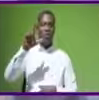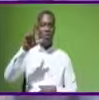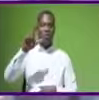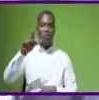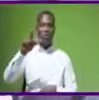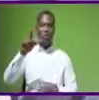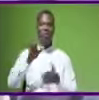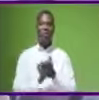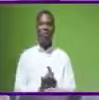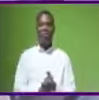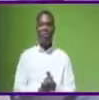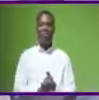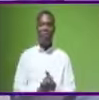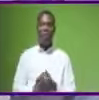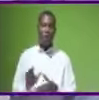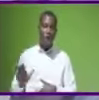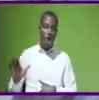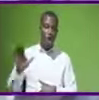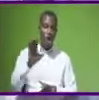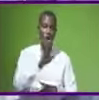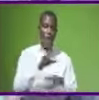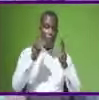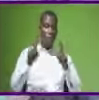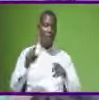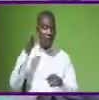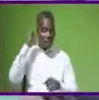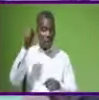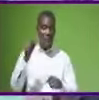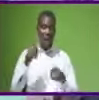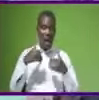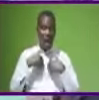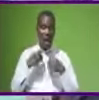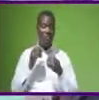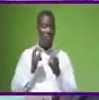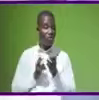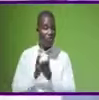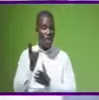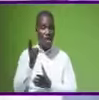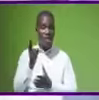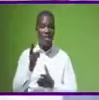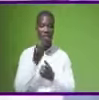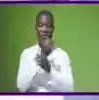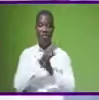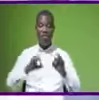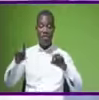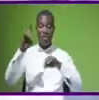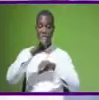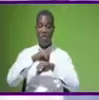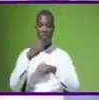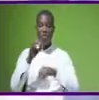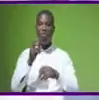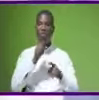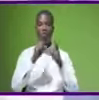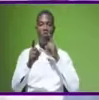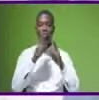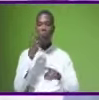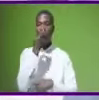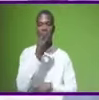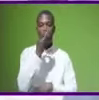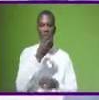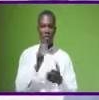say, all persons shall have the right of freedom of expression and